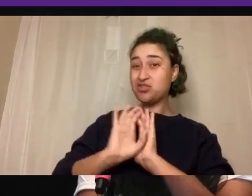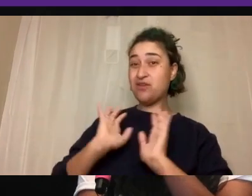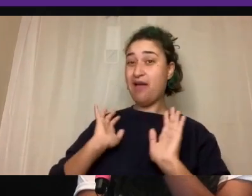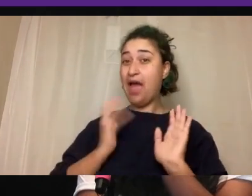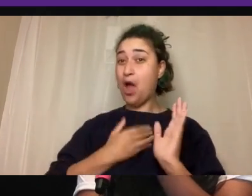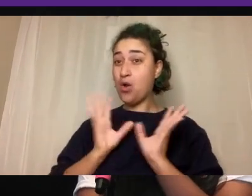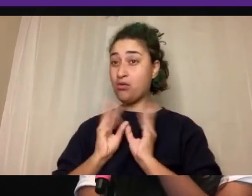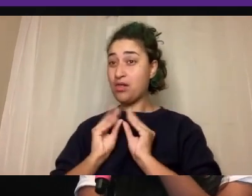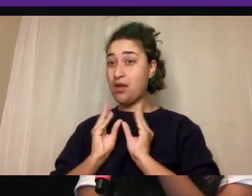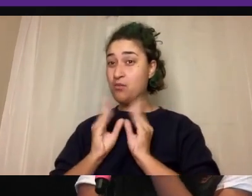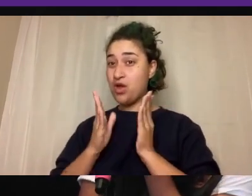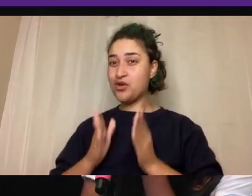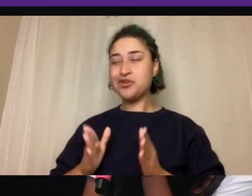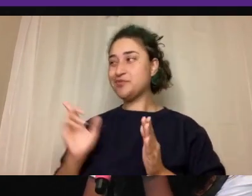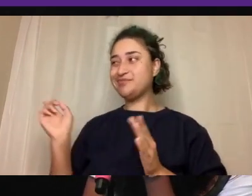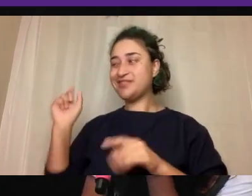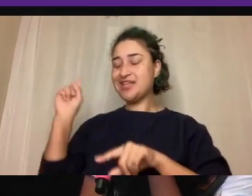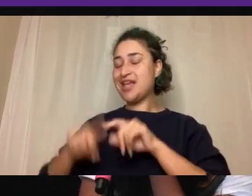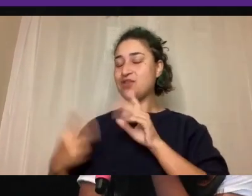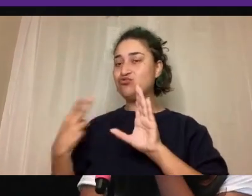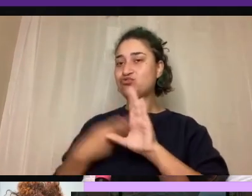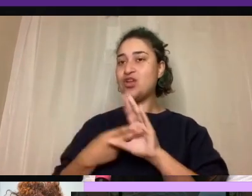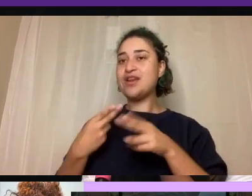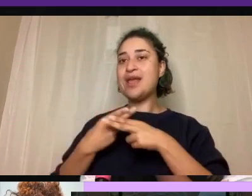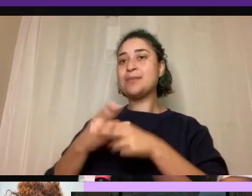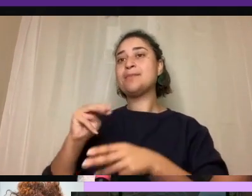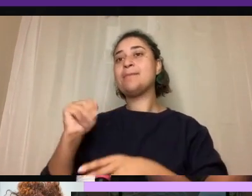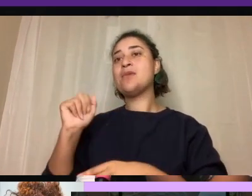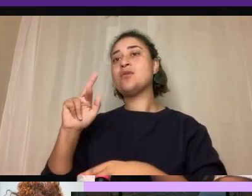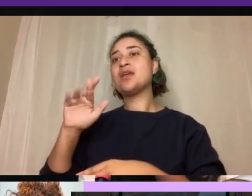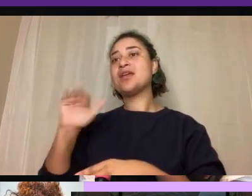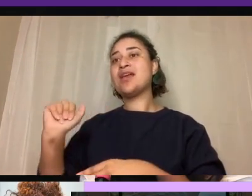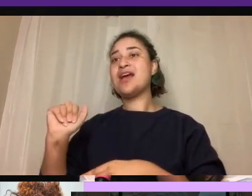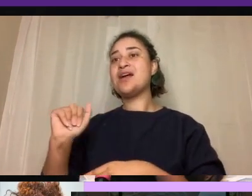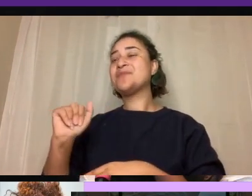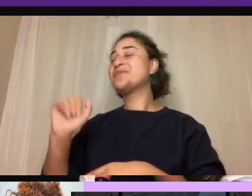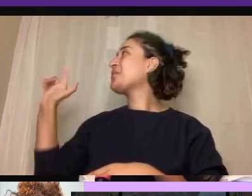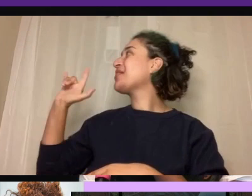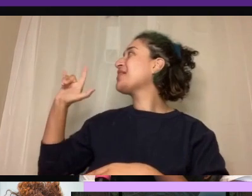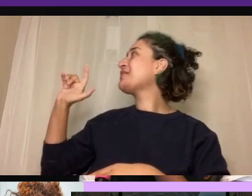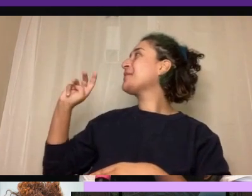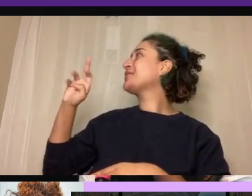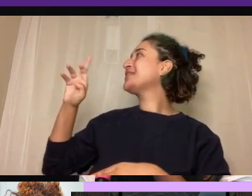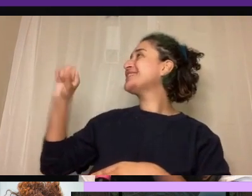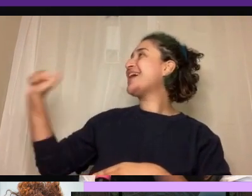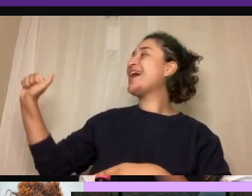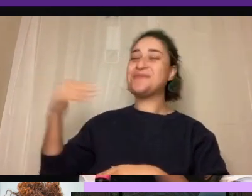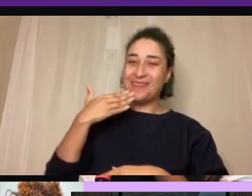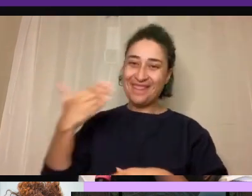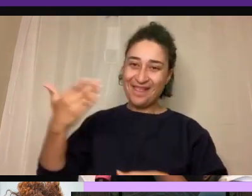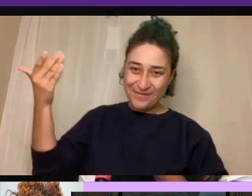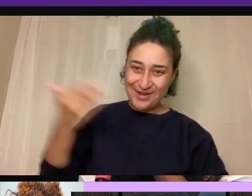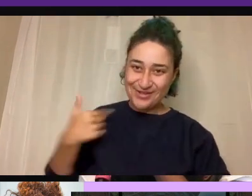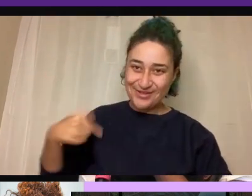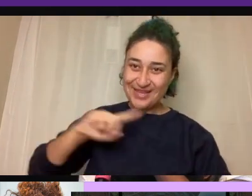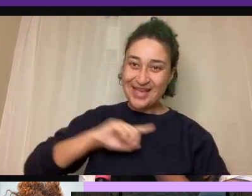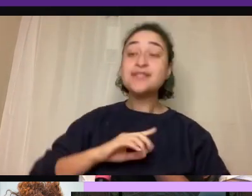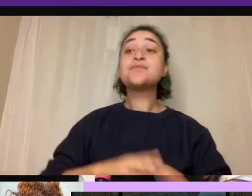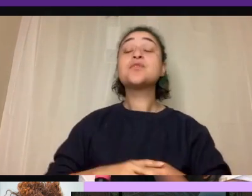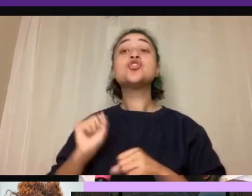us today. So we love you, Marisa. Thank you for introducing us, Federico. So Kasey and I